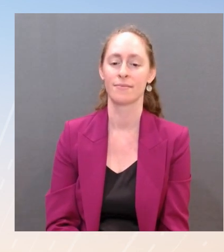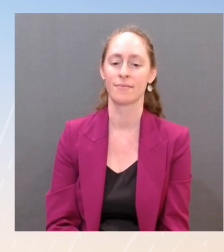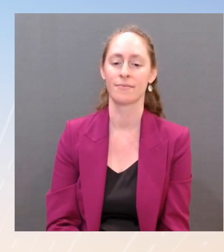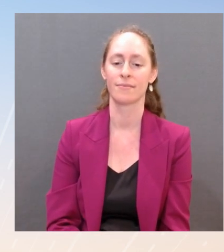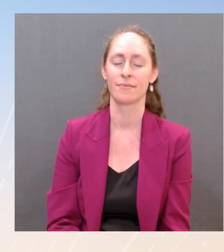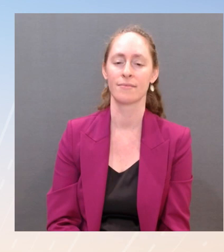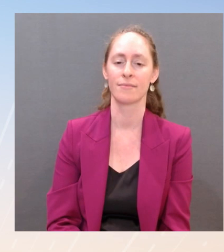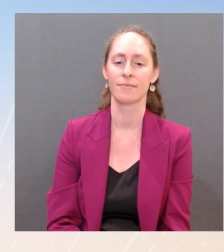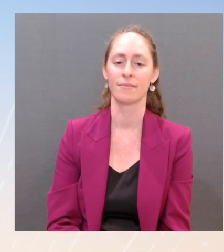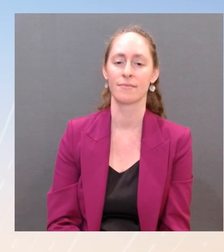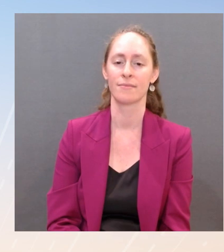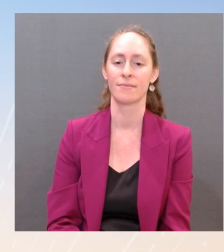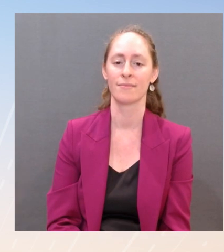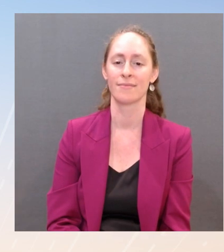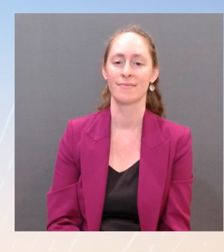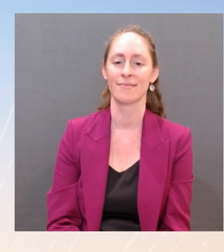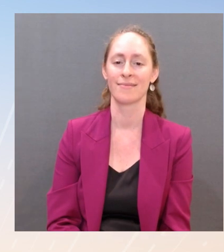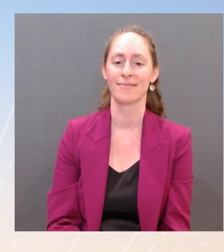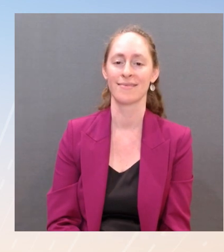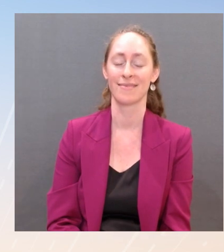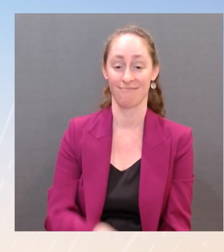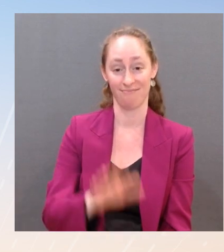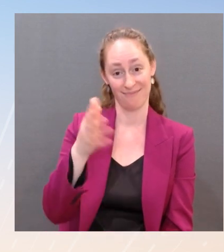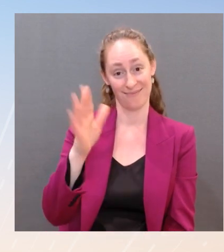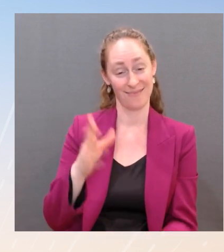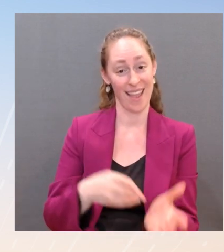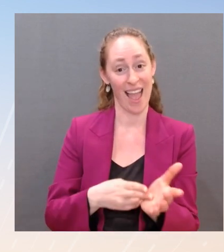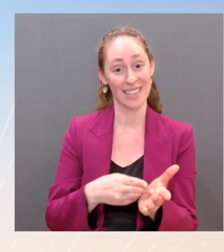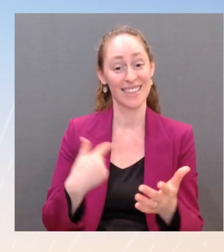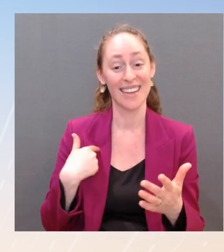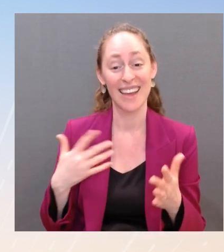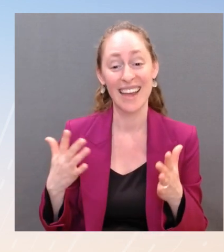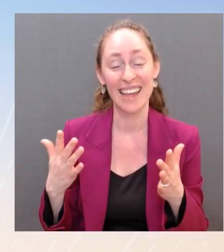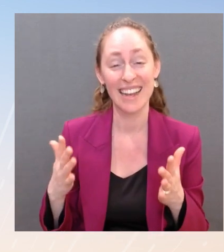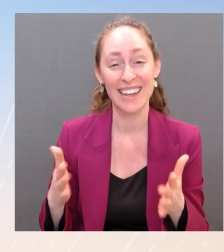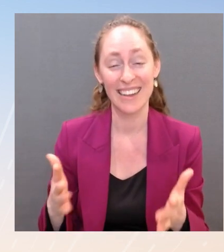honest. I am so nervous.